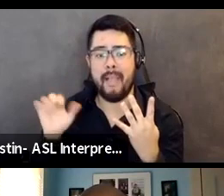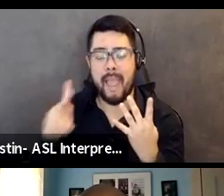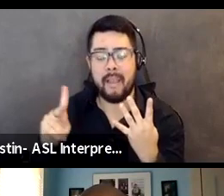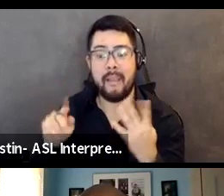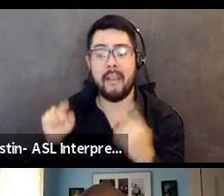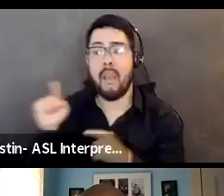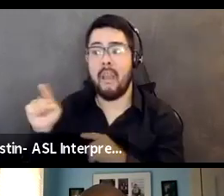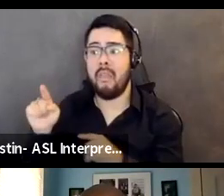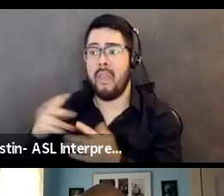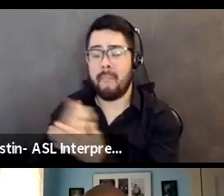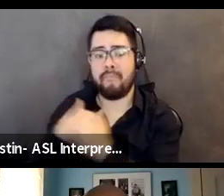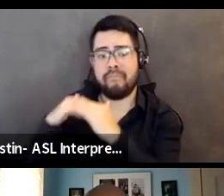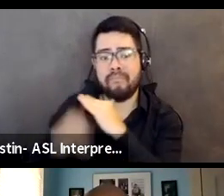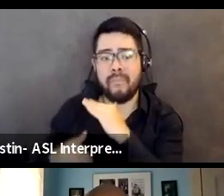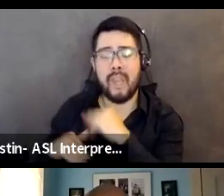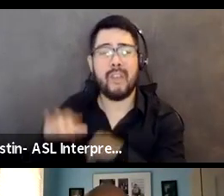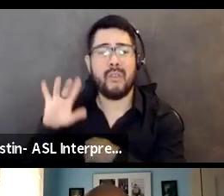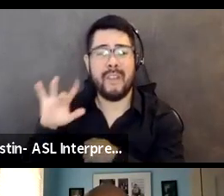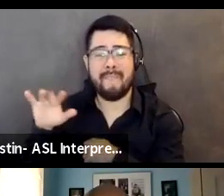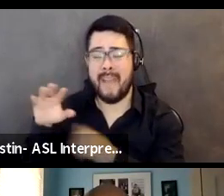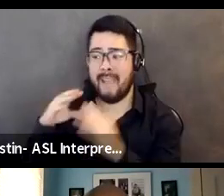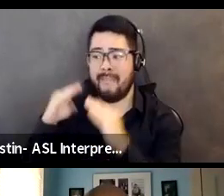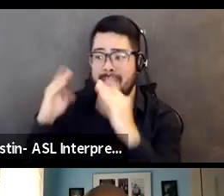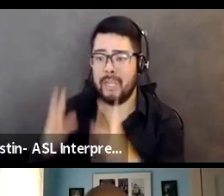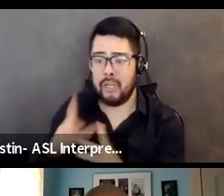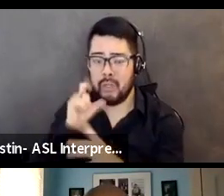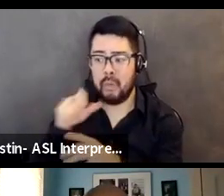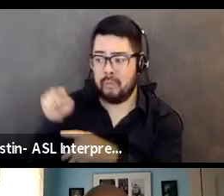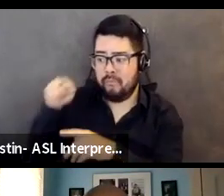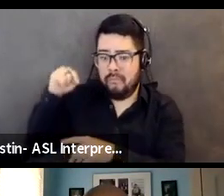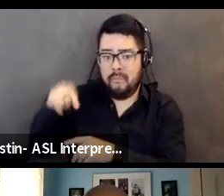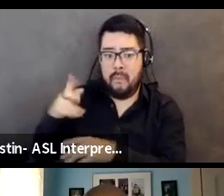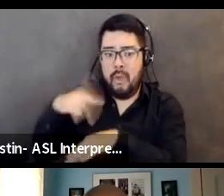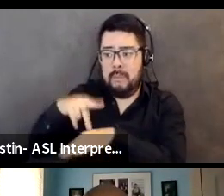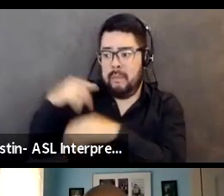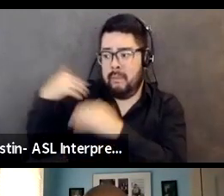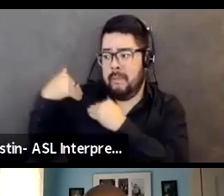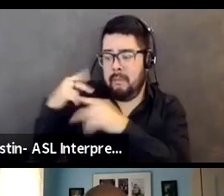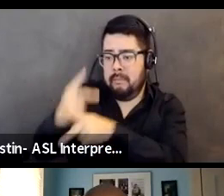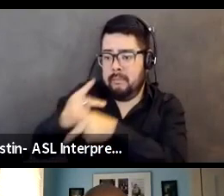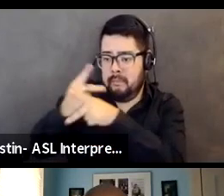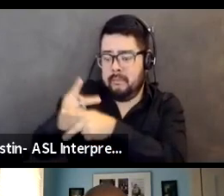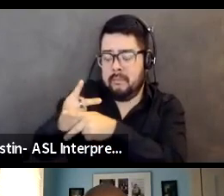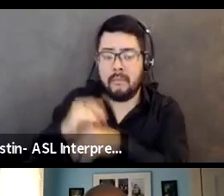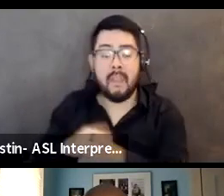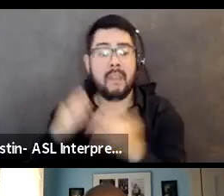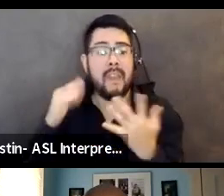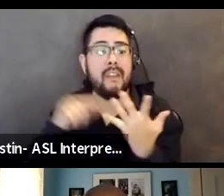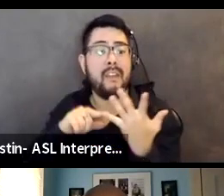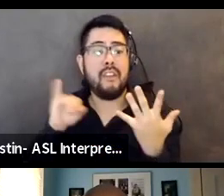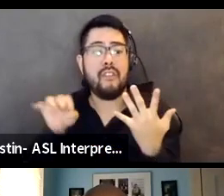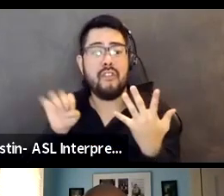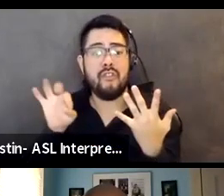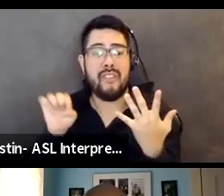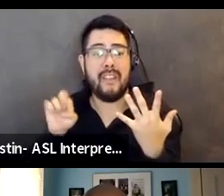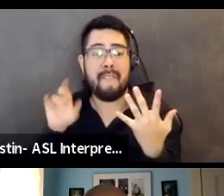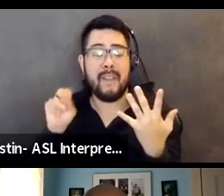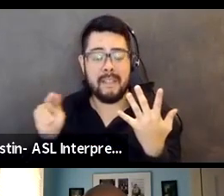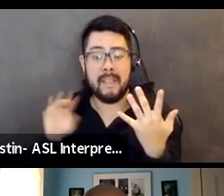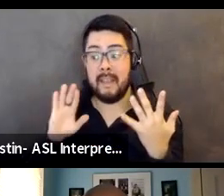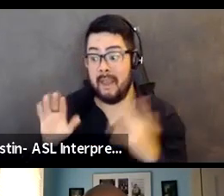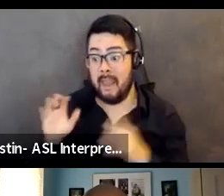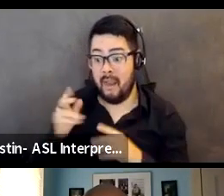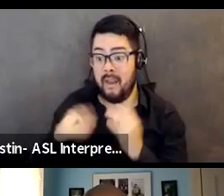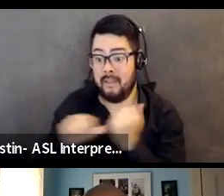25 prince teachers he supervises he or she supervises and at jefferson their ap makes less than